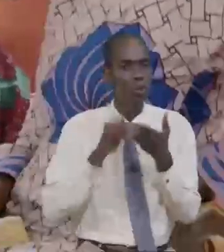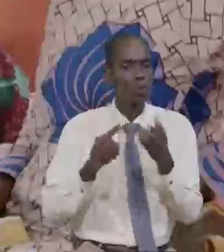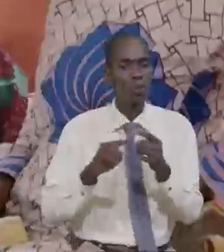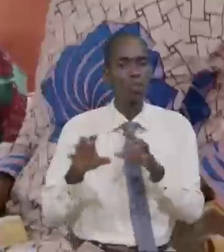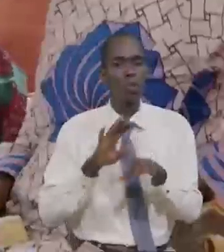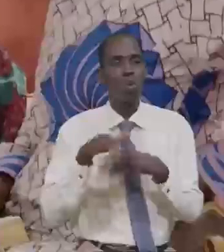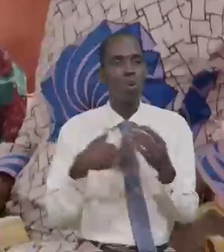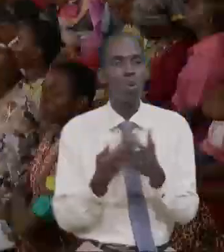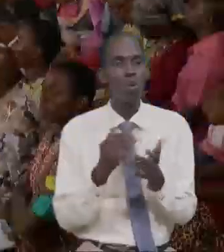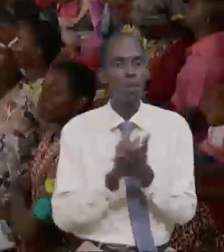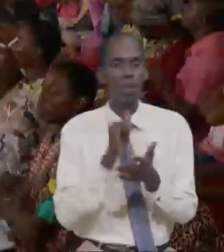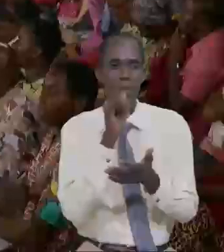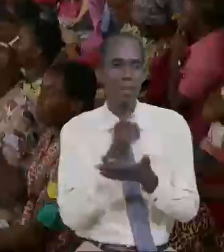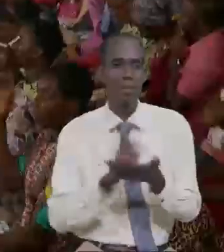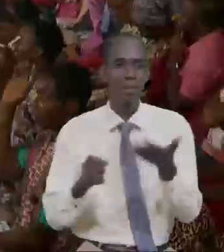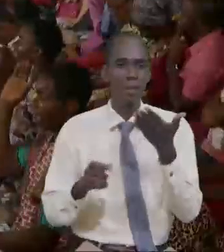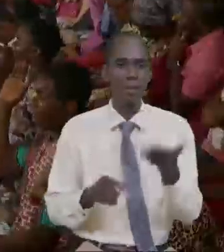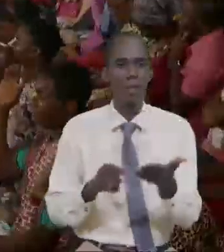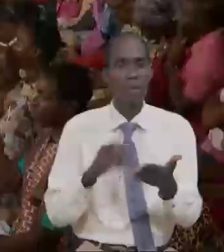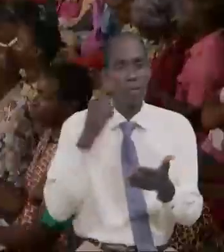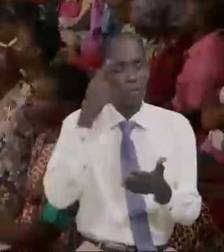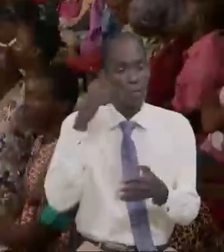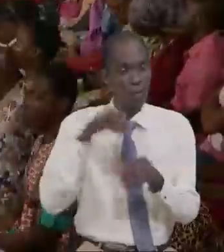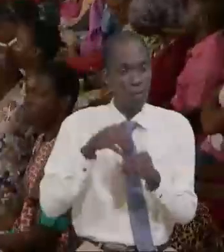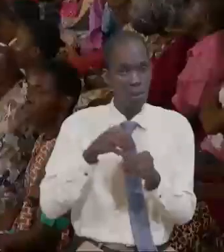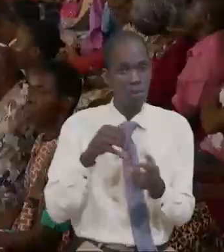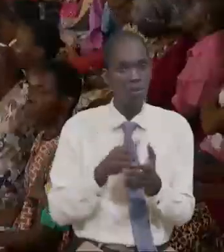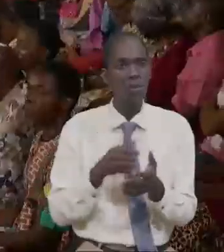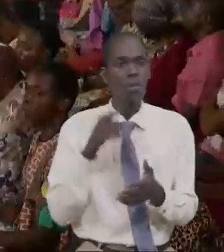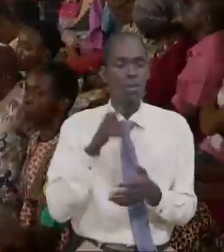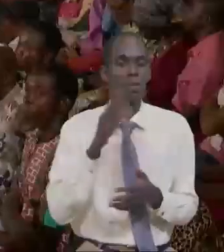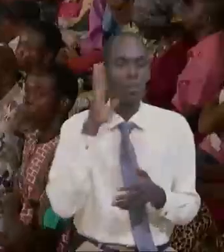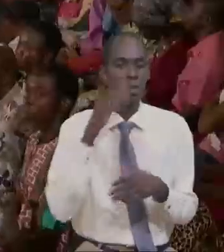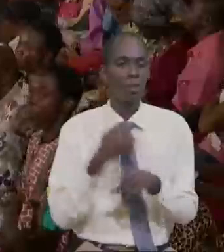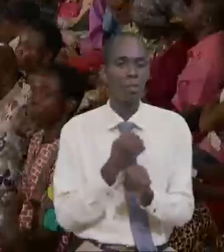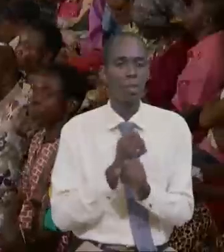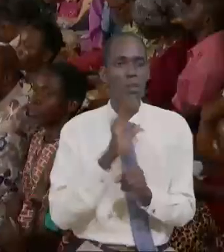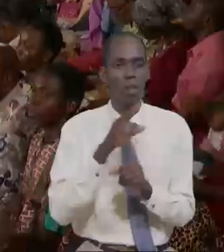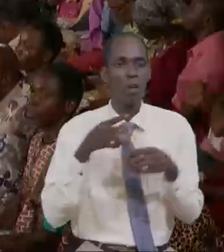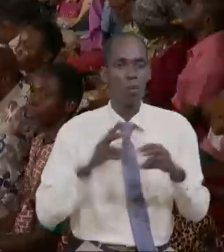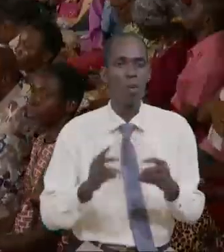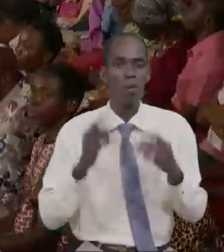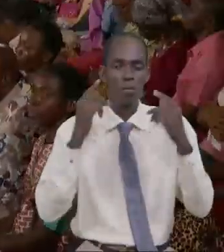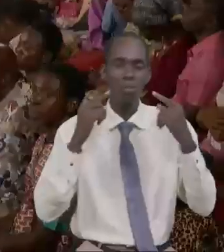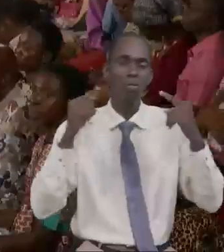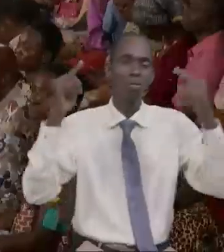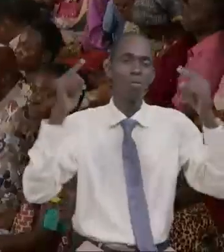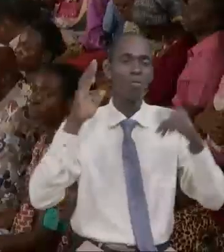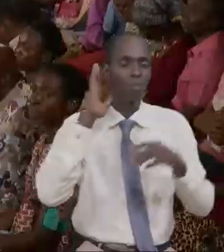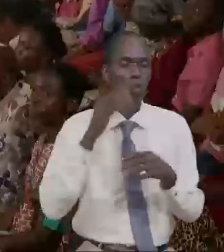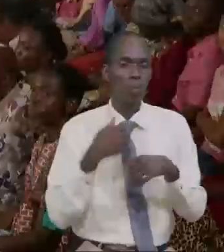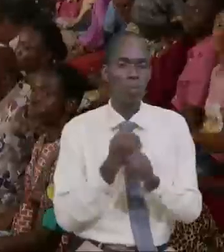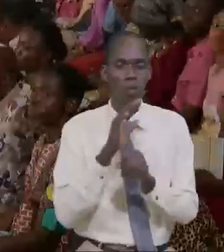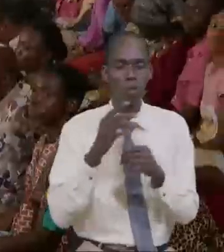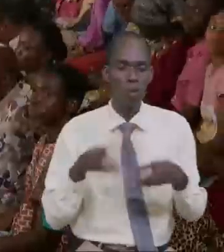Thou shalt make thy way prosperous. It doesn't say your country will make your way prosperous. Everybody is